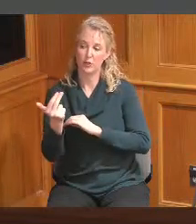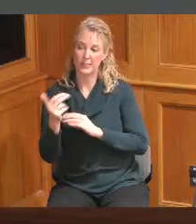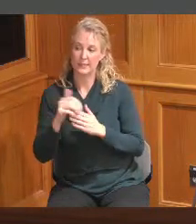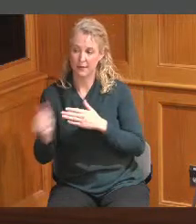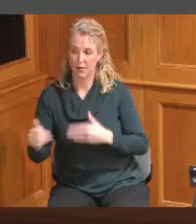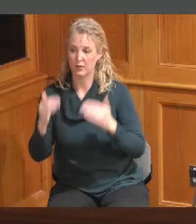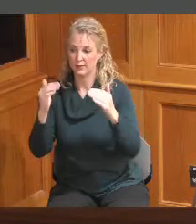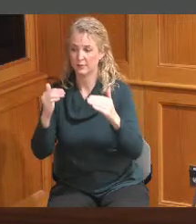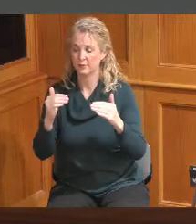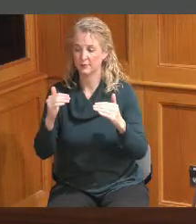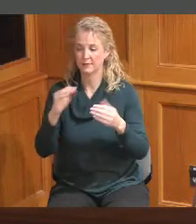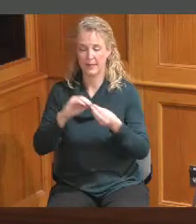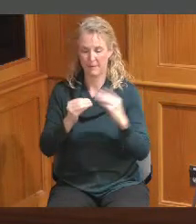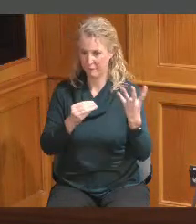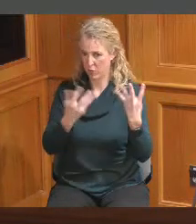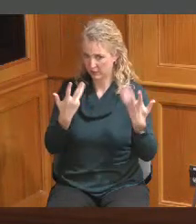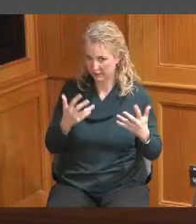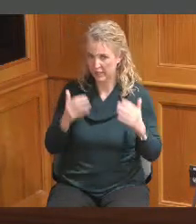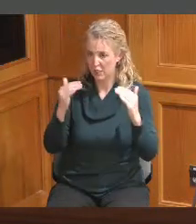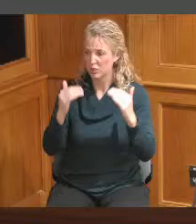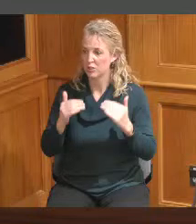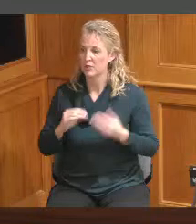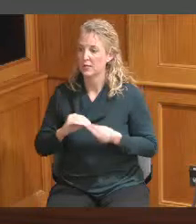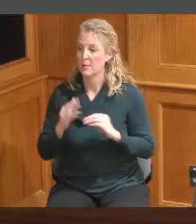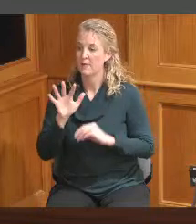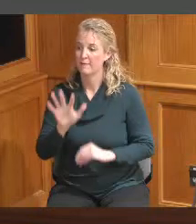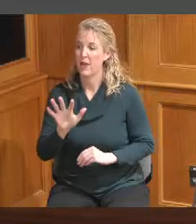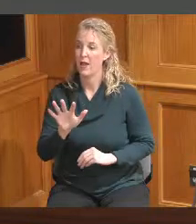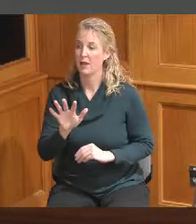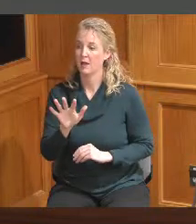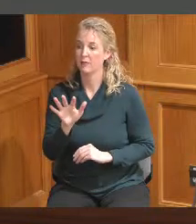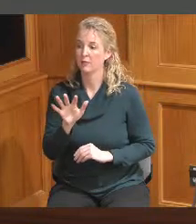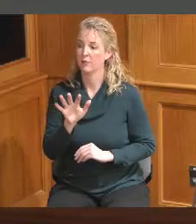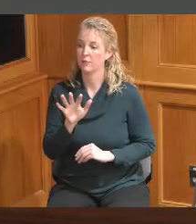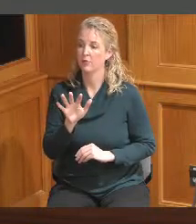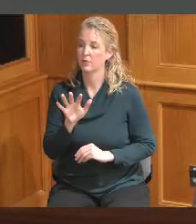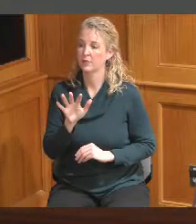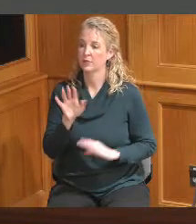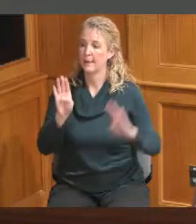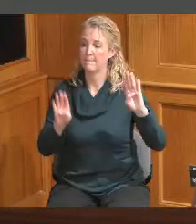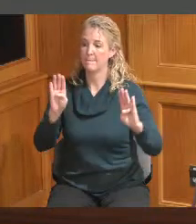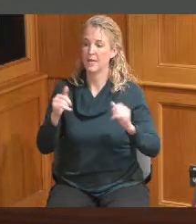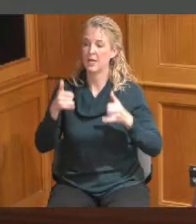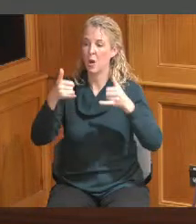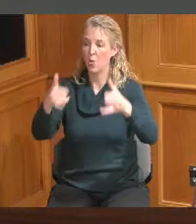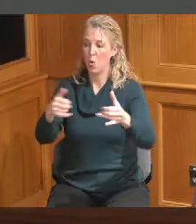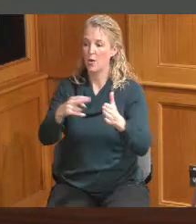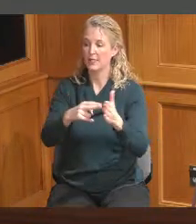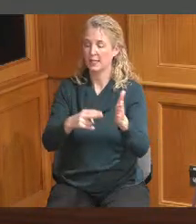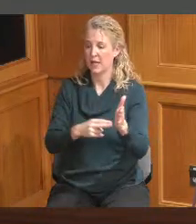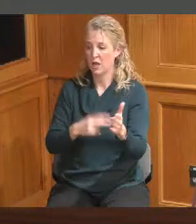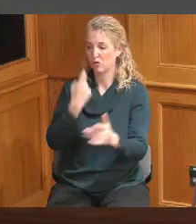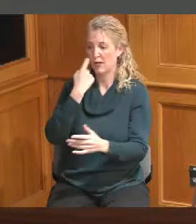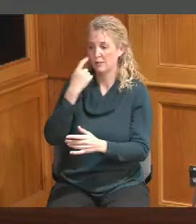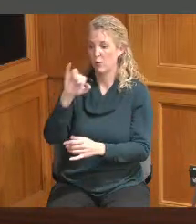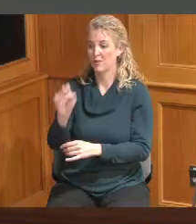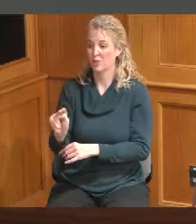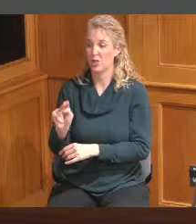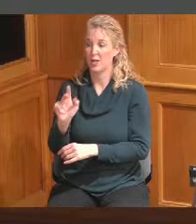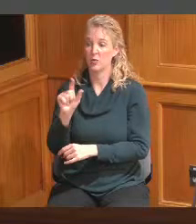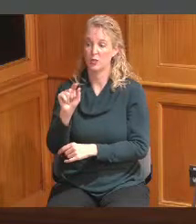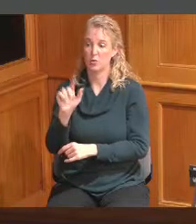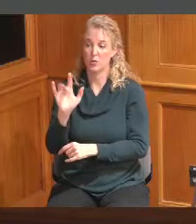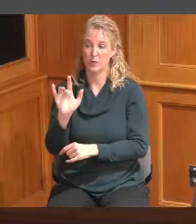$241,613. I'll skip over 4. You guys have already approved that. Item 5 are bid awards and contracts for the month of